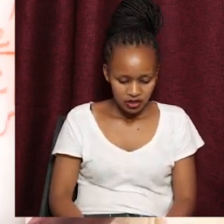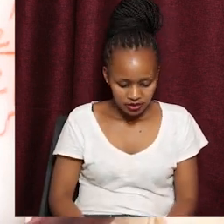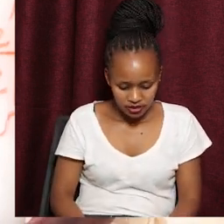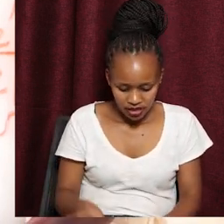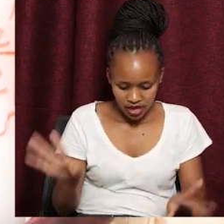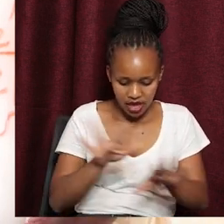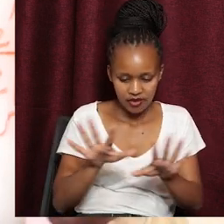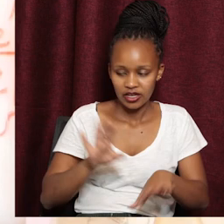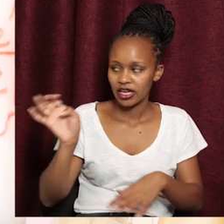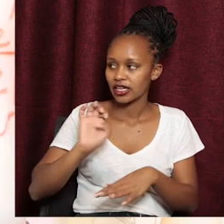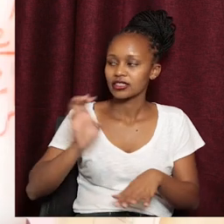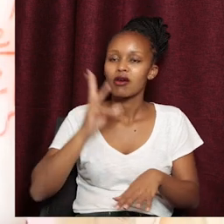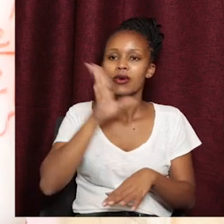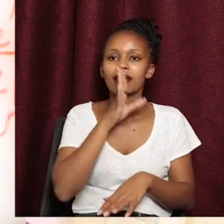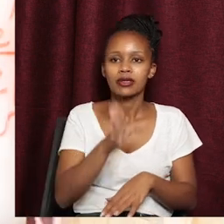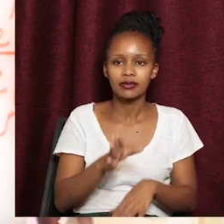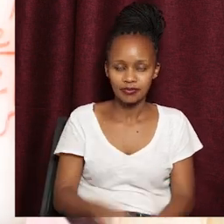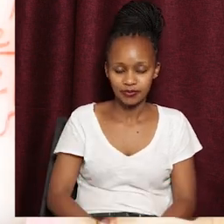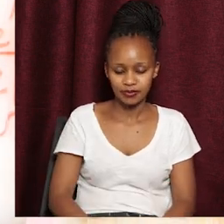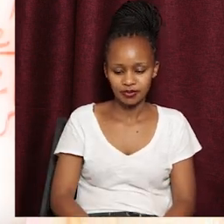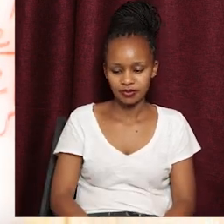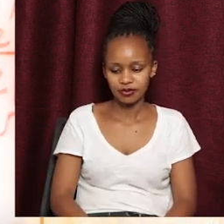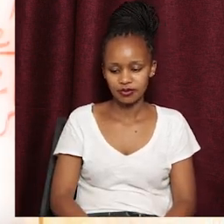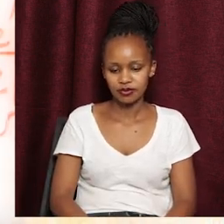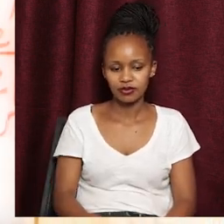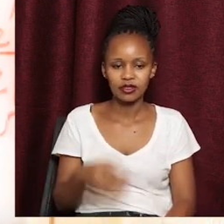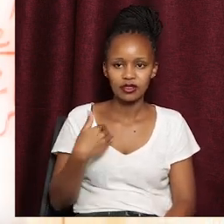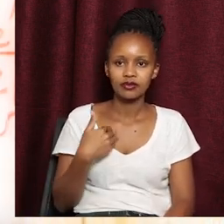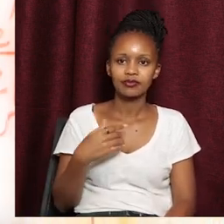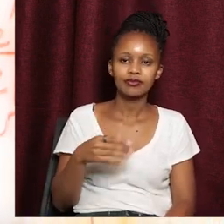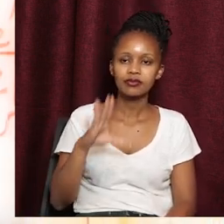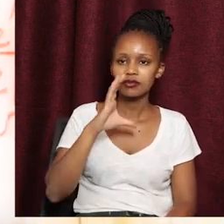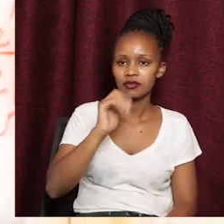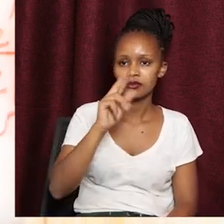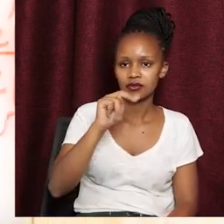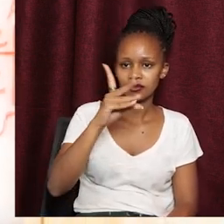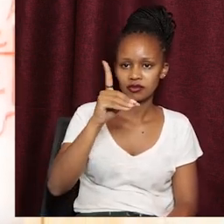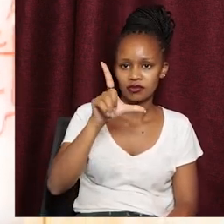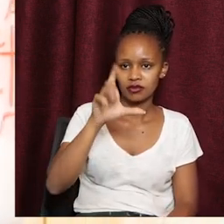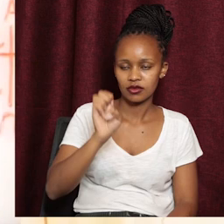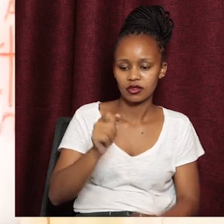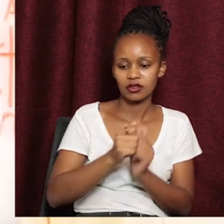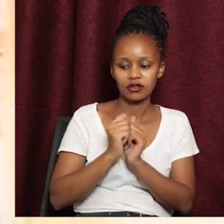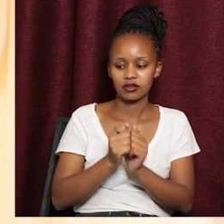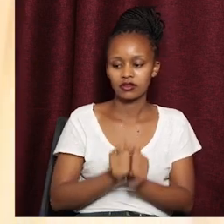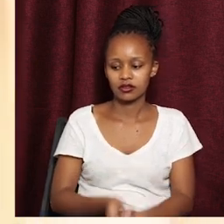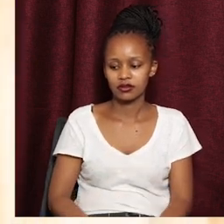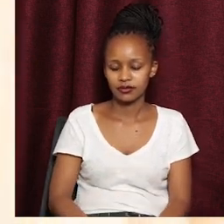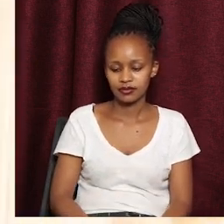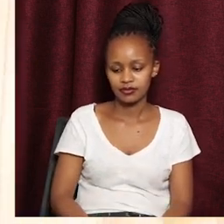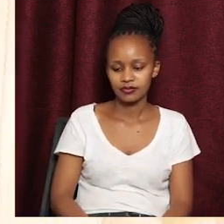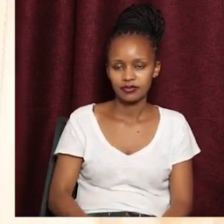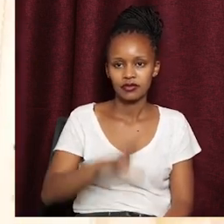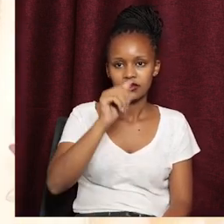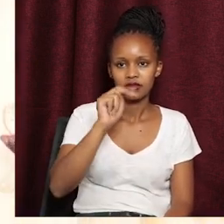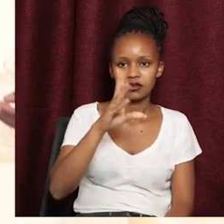Every Easter Sunday and the whole of Easter we will be having this Easter with us, this card with us. This is the